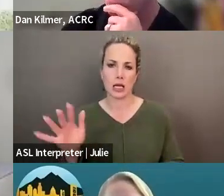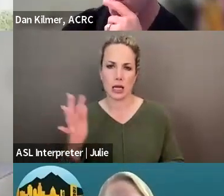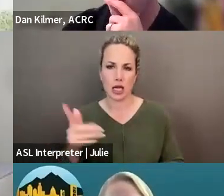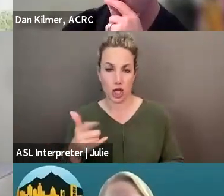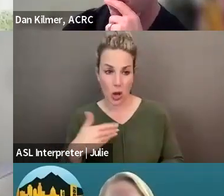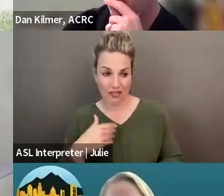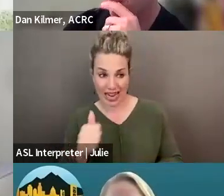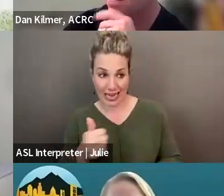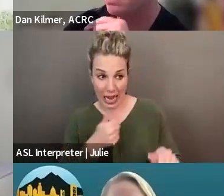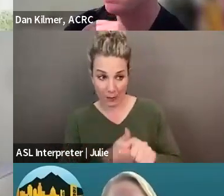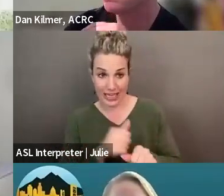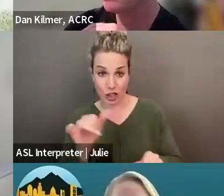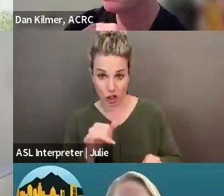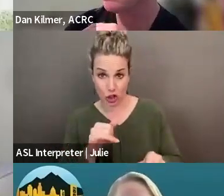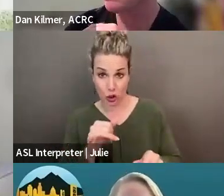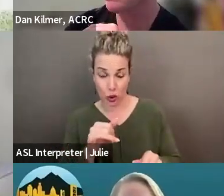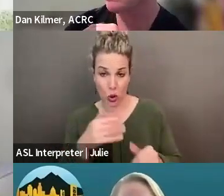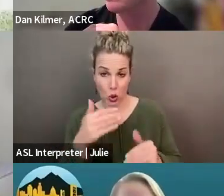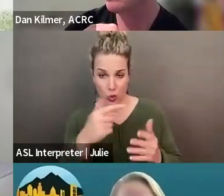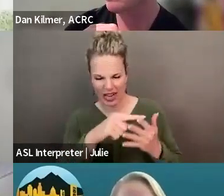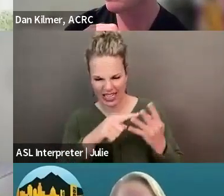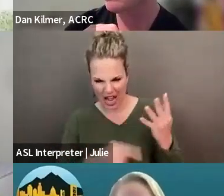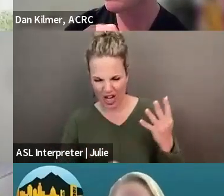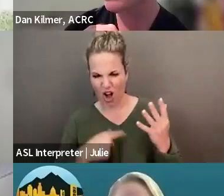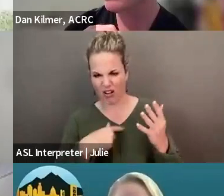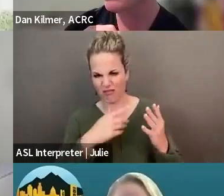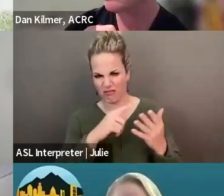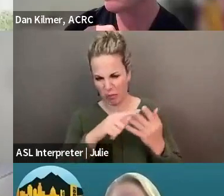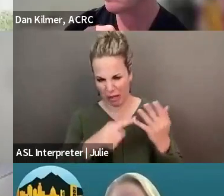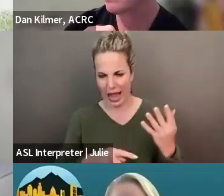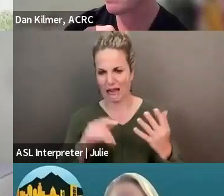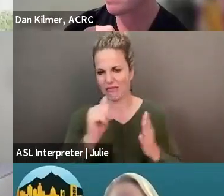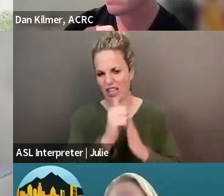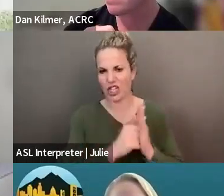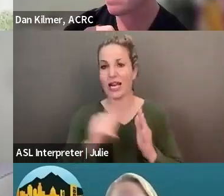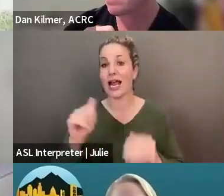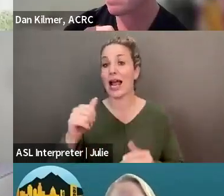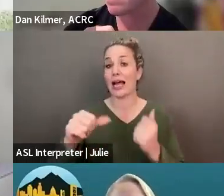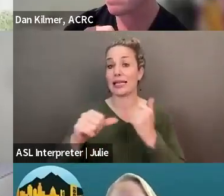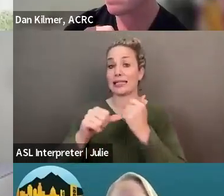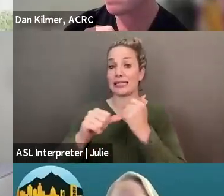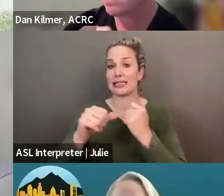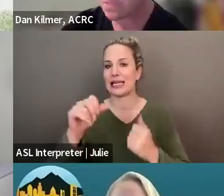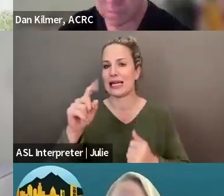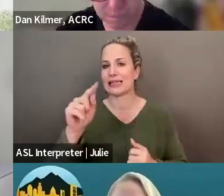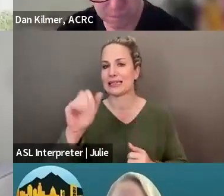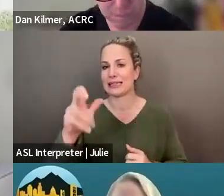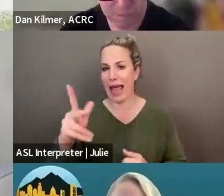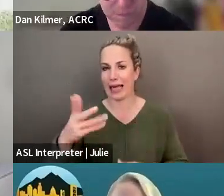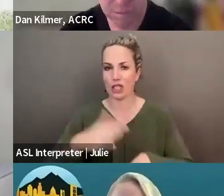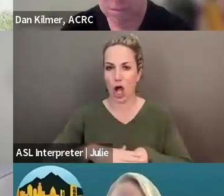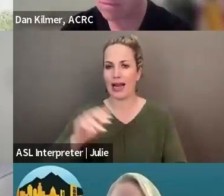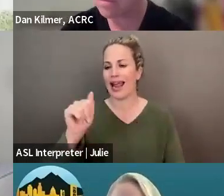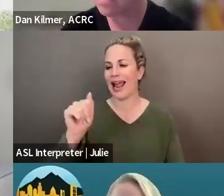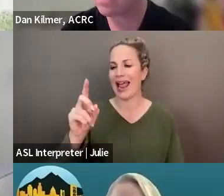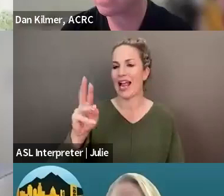you have any updates as well as we get down in our agenda as well. And I see my assistant Zach is on. Good morning, Zach. And